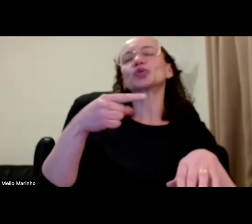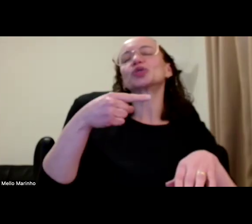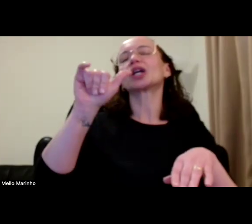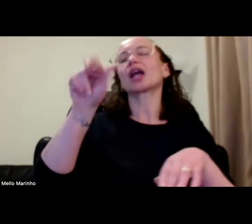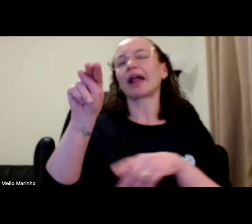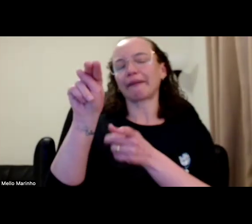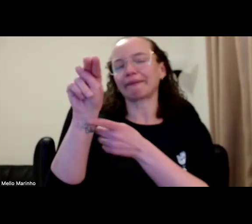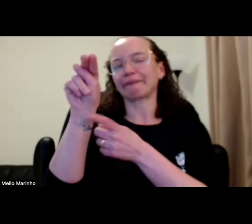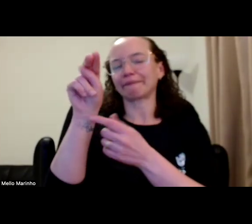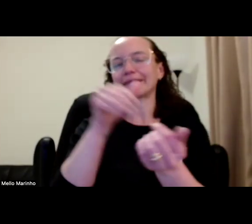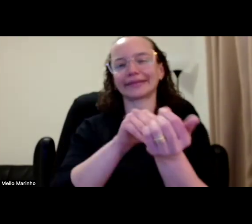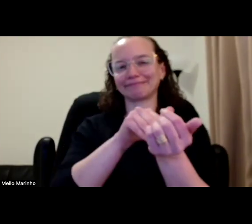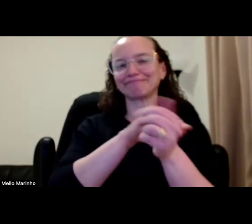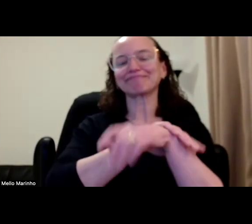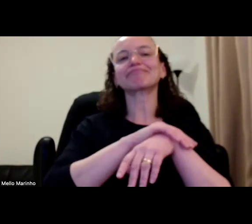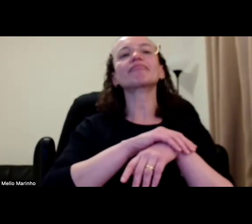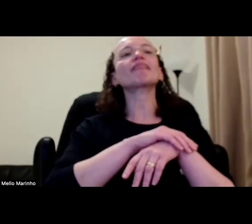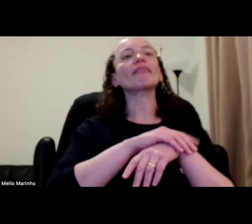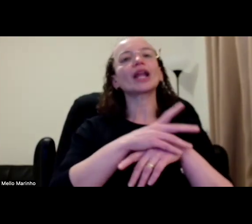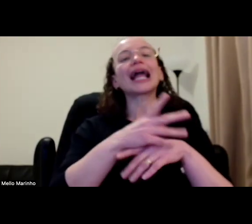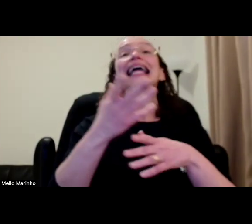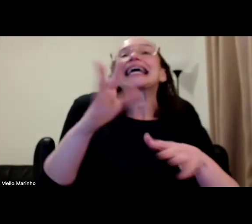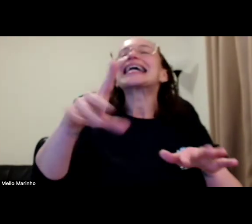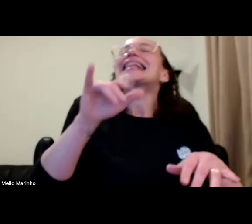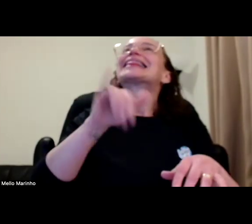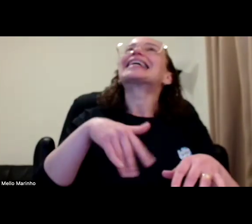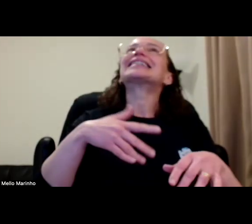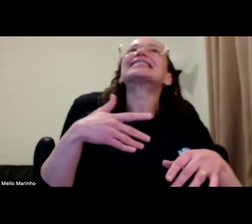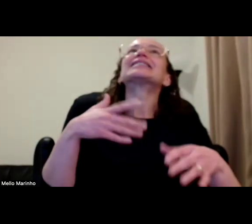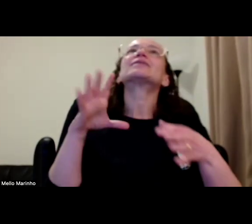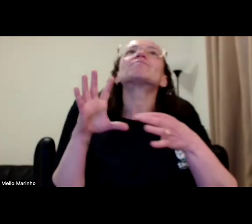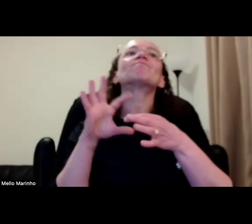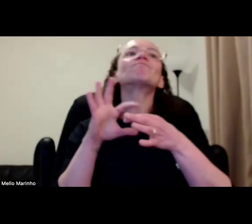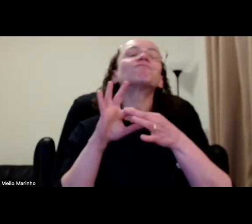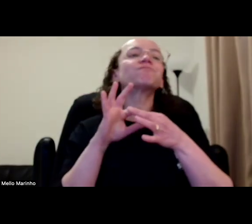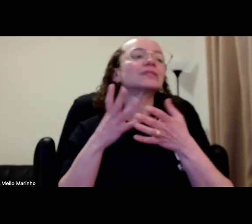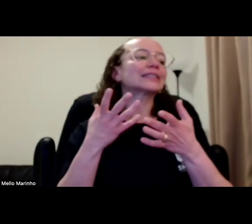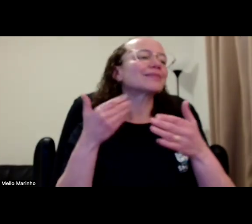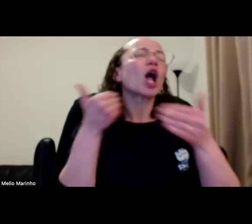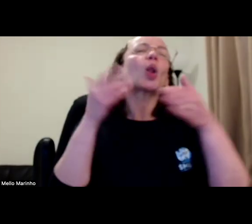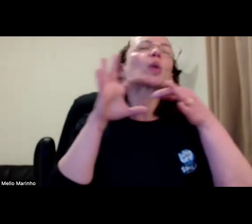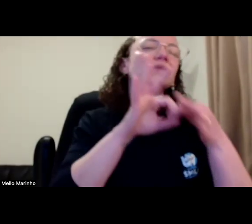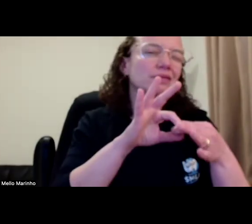ago, I went to the GYN, and